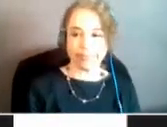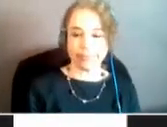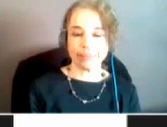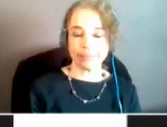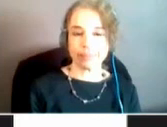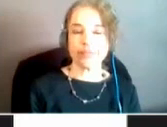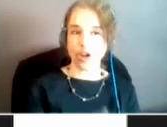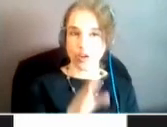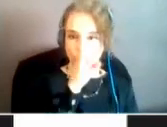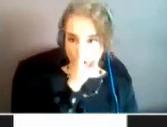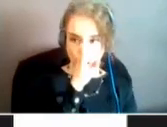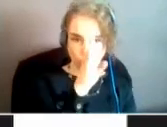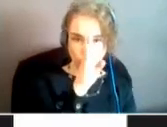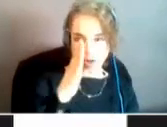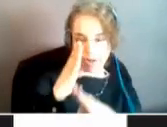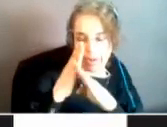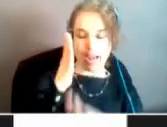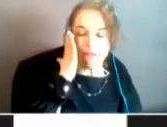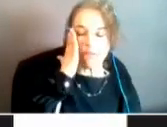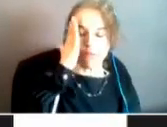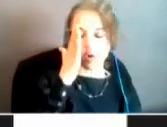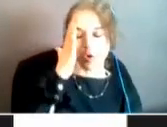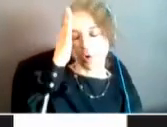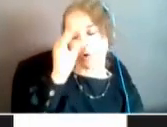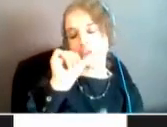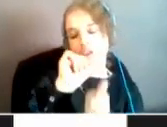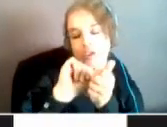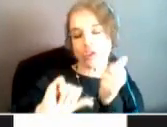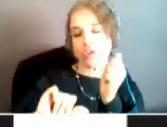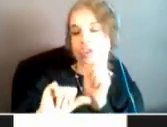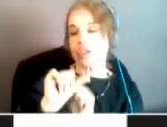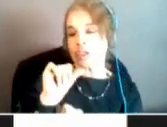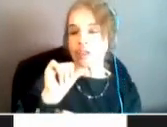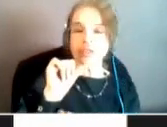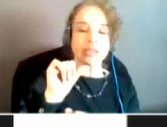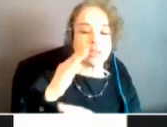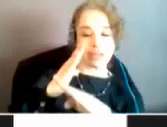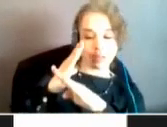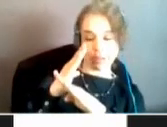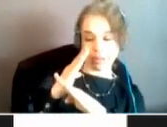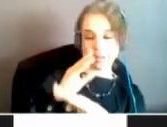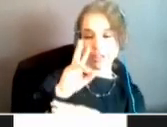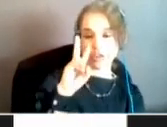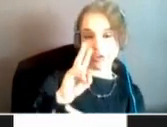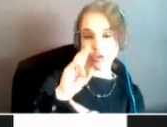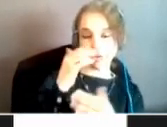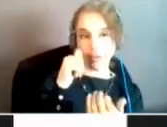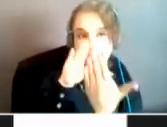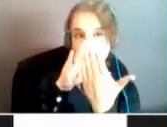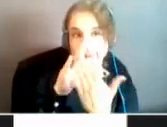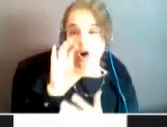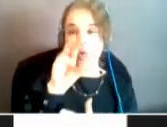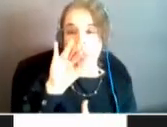that are directed at preventing future suicide attempts. You know, an intervention can consist of two phases, crisis